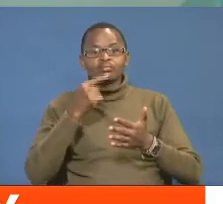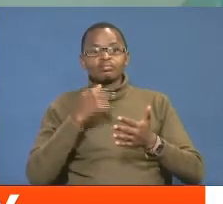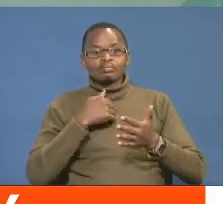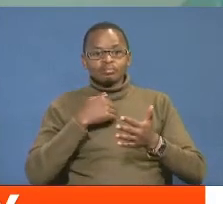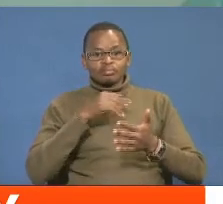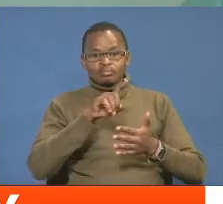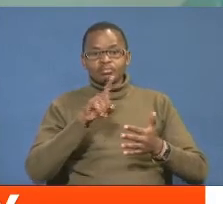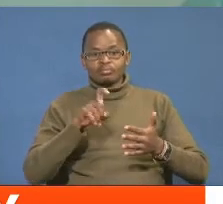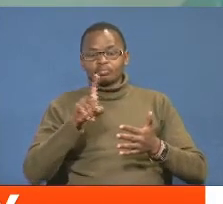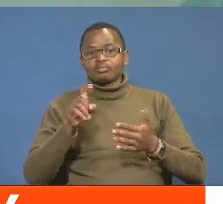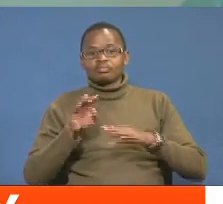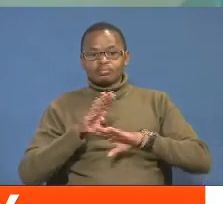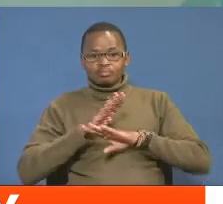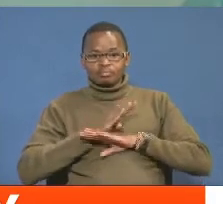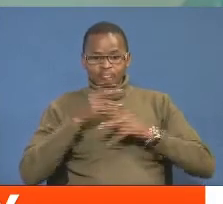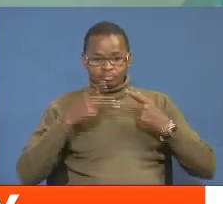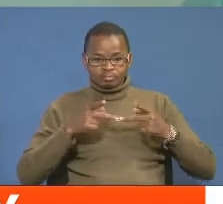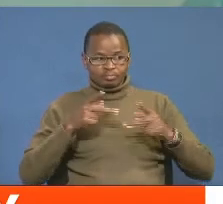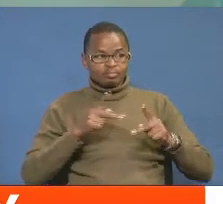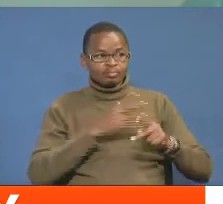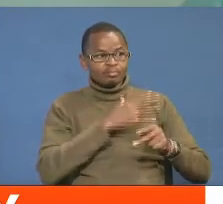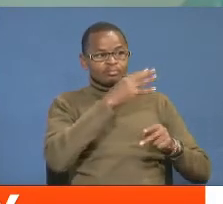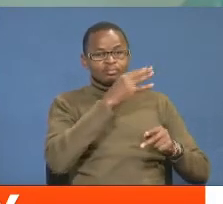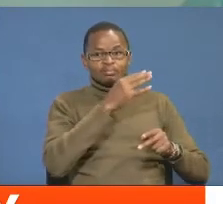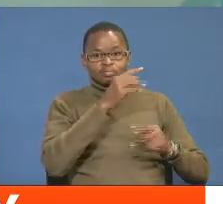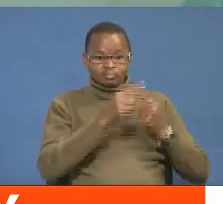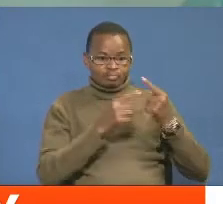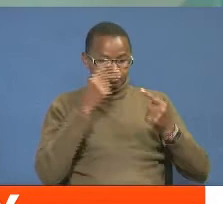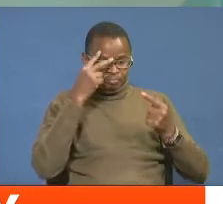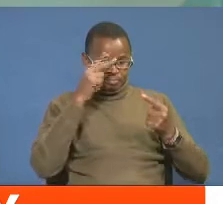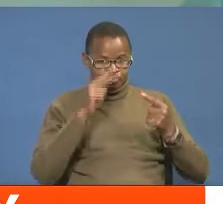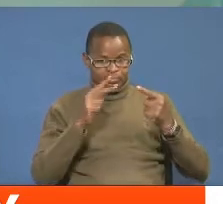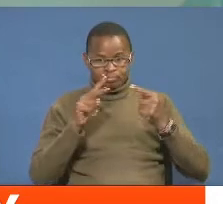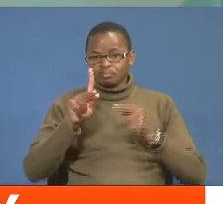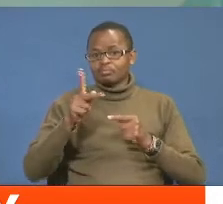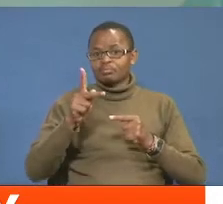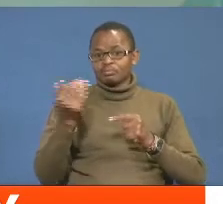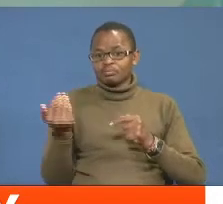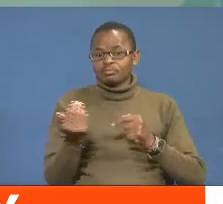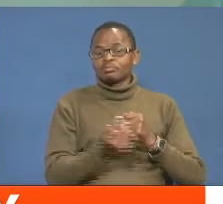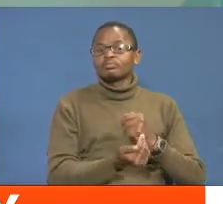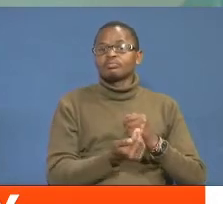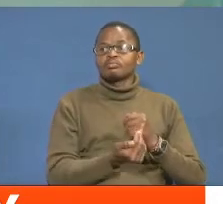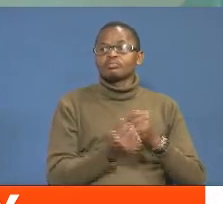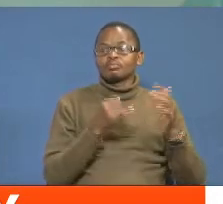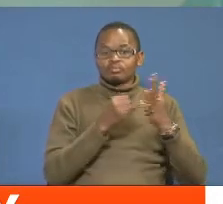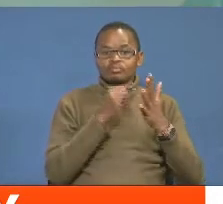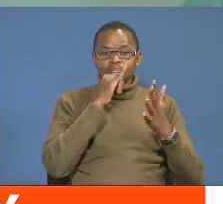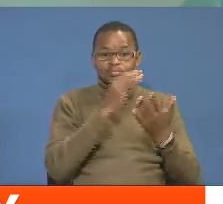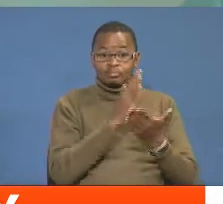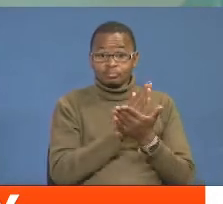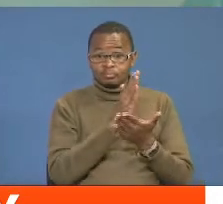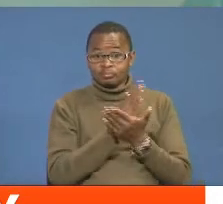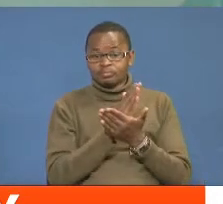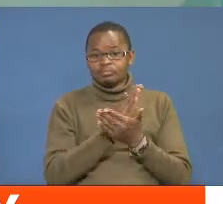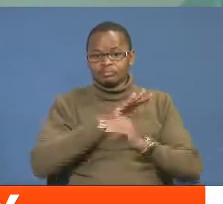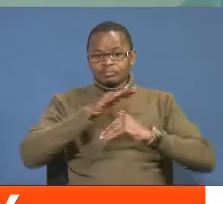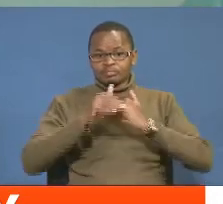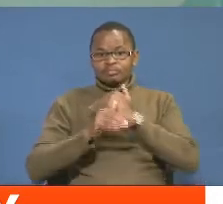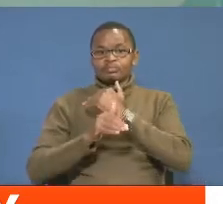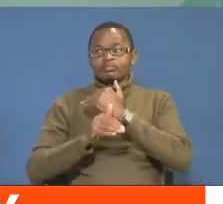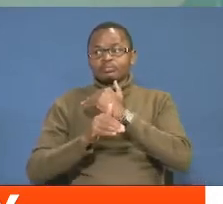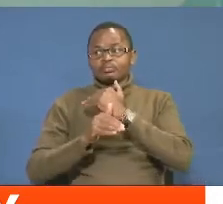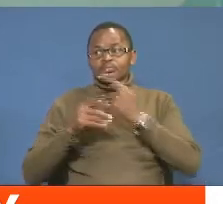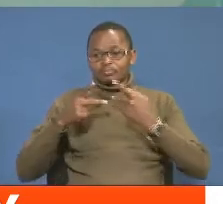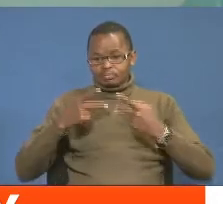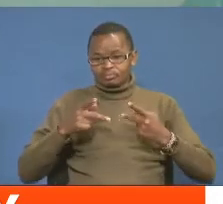really vaccinated enough population. And when you look at the Kenya population, excluding children, it really requires almost the entire adult